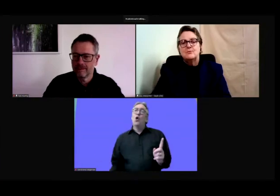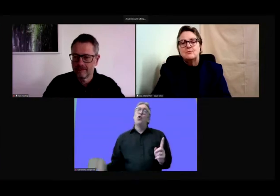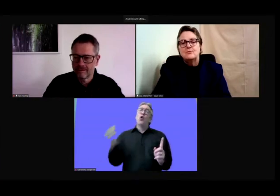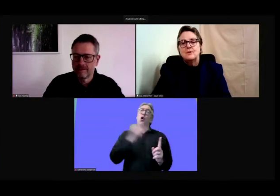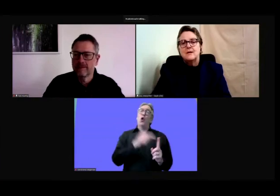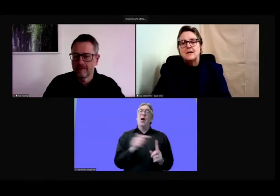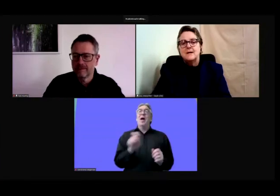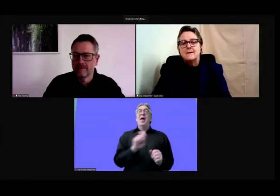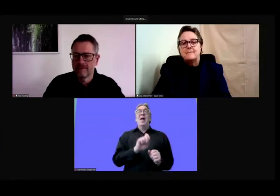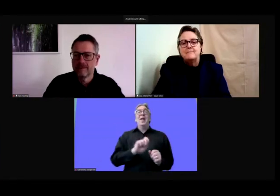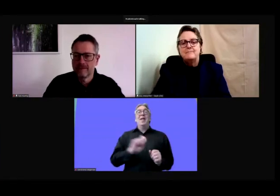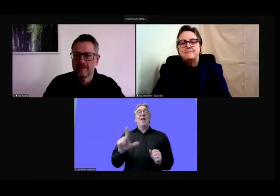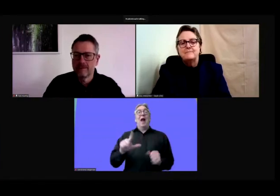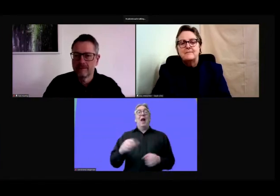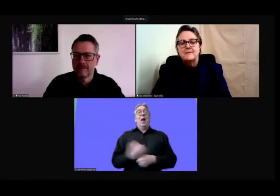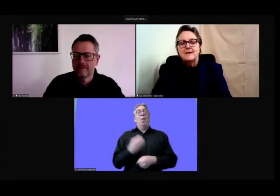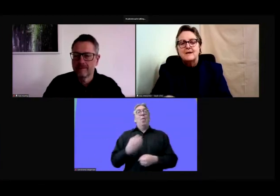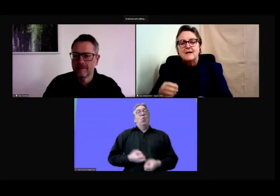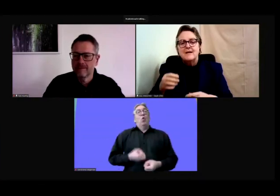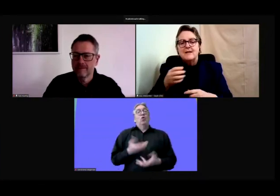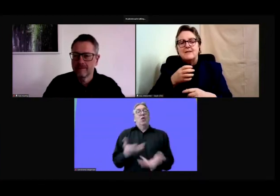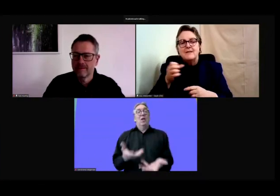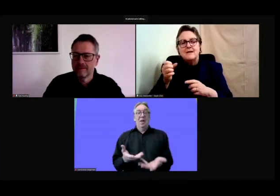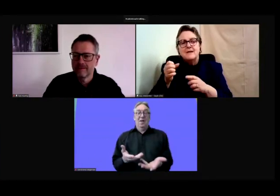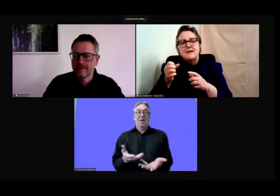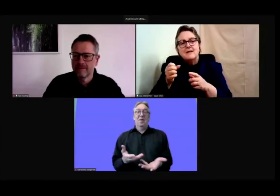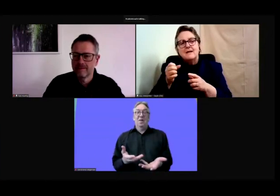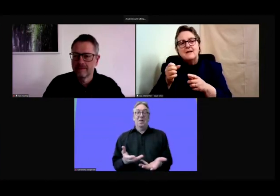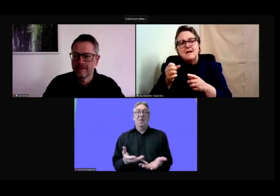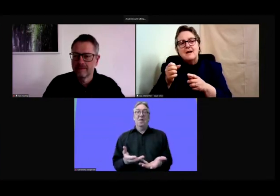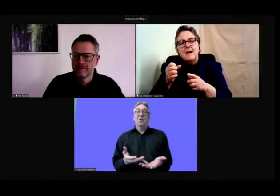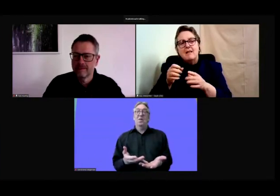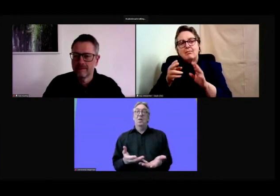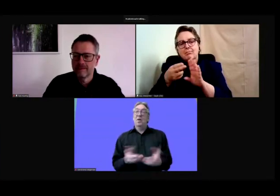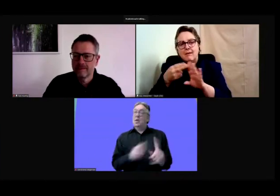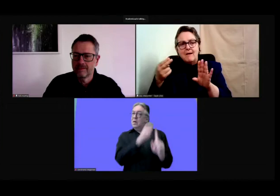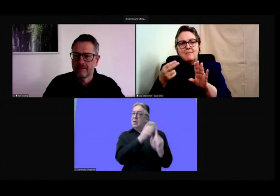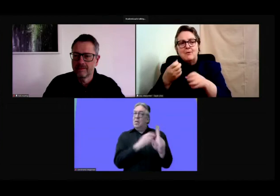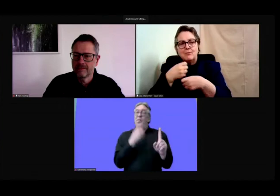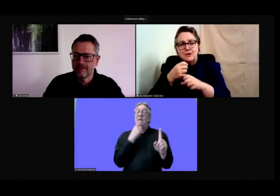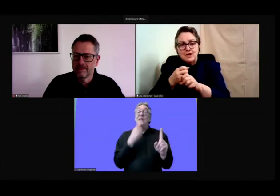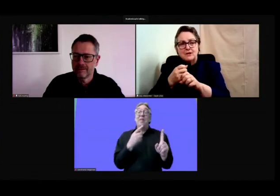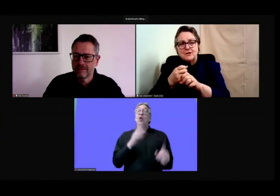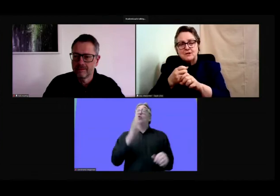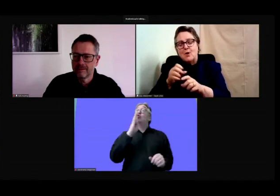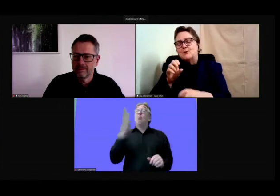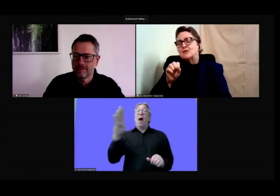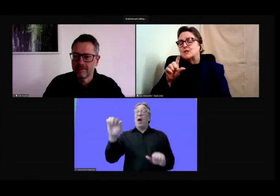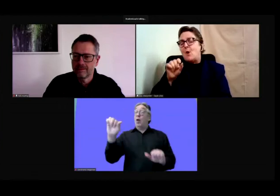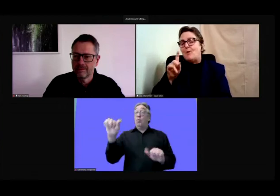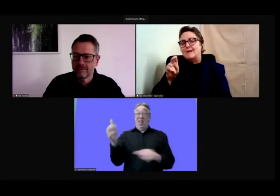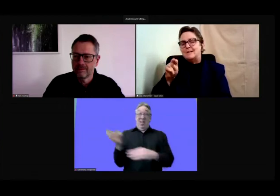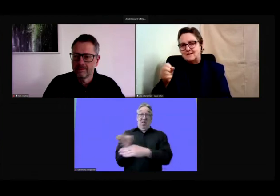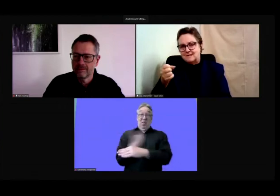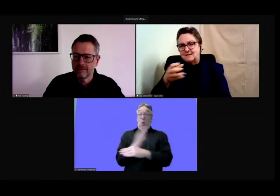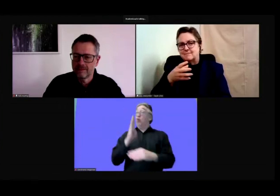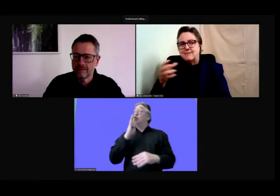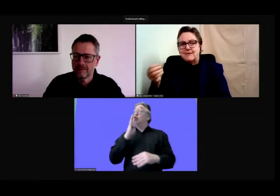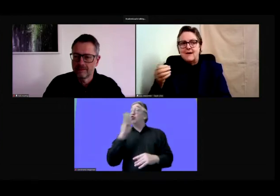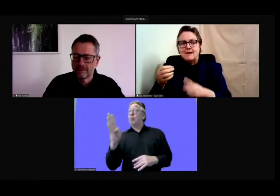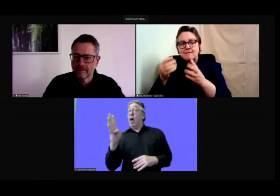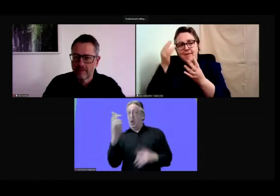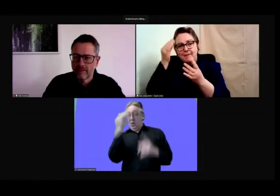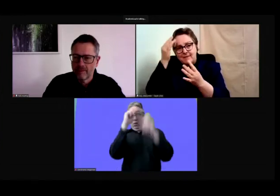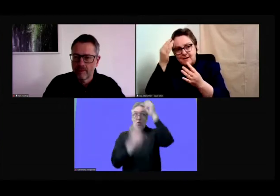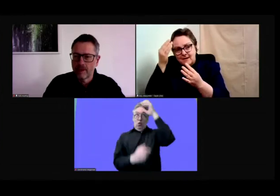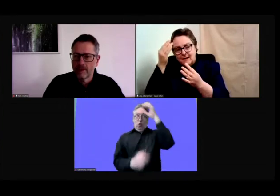model, where it says that speaking begins with the conceptualization and representing information in